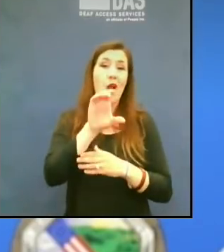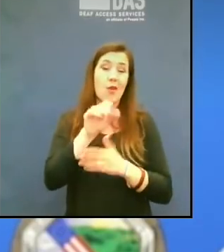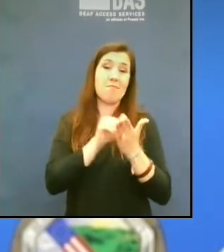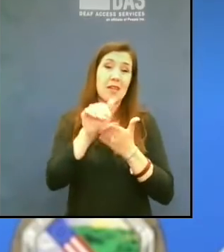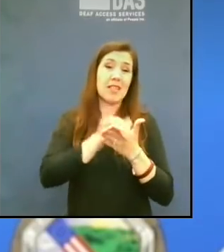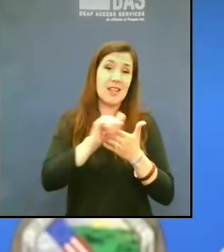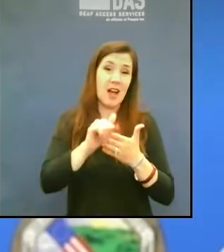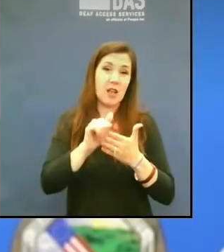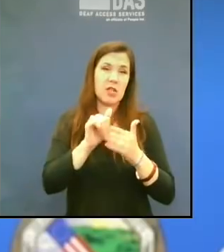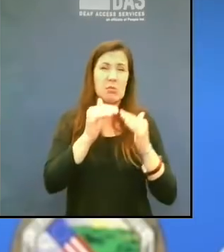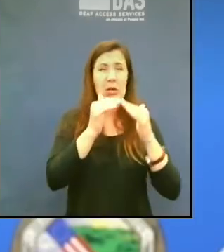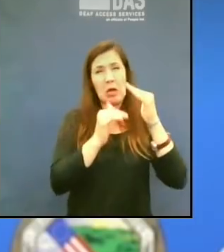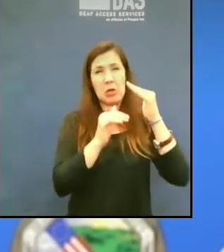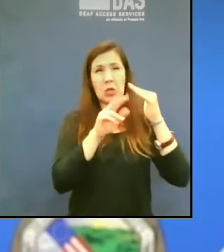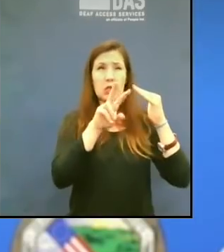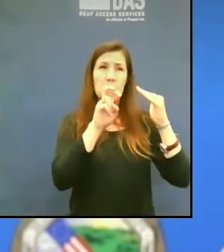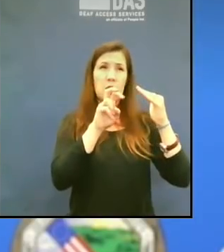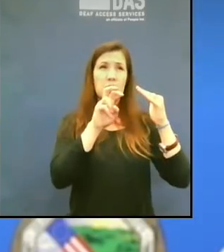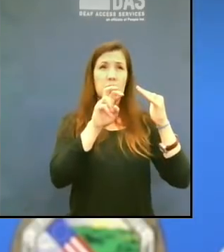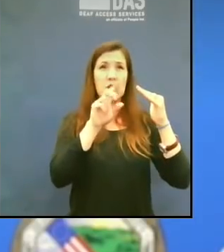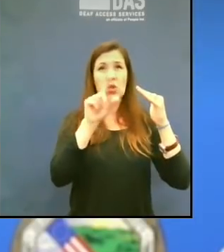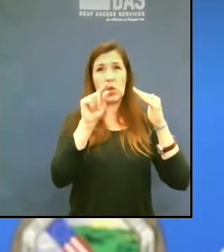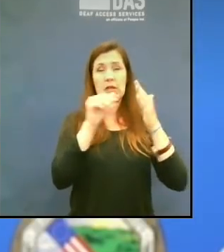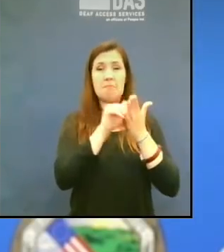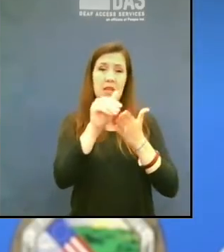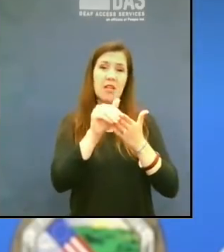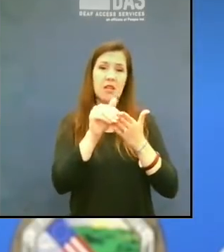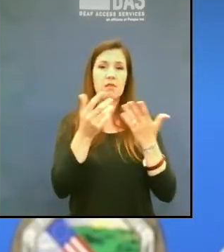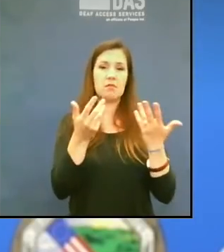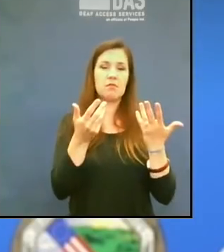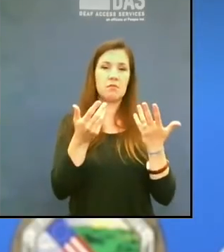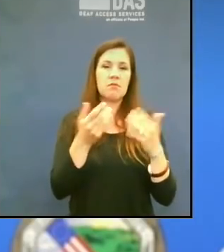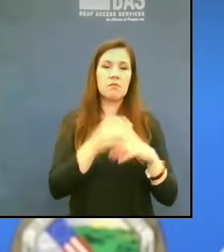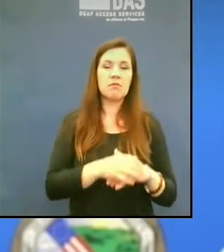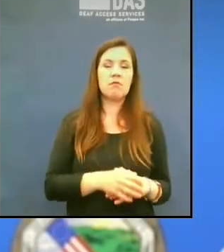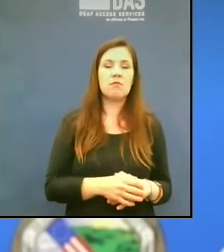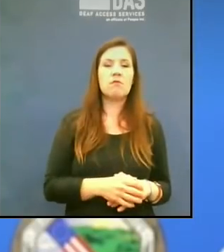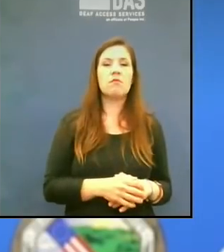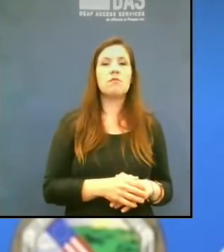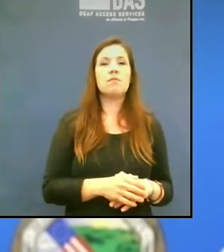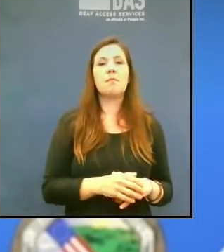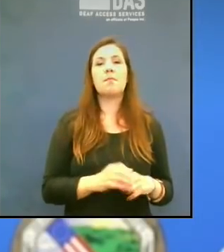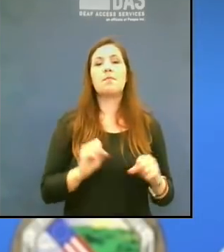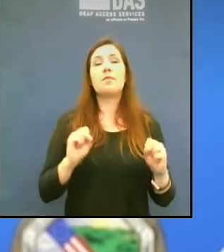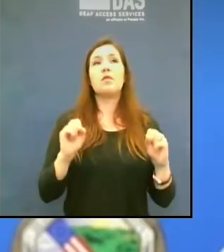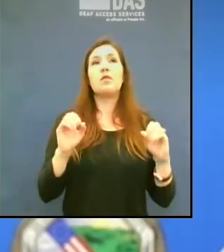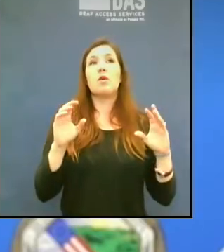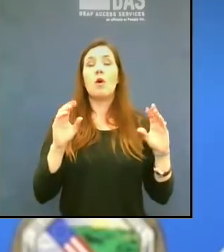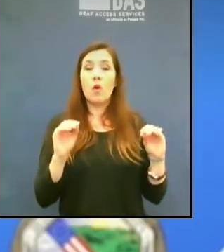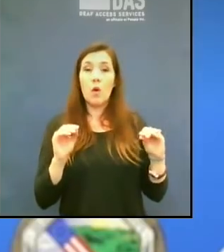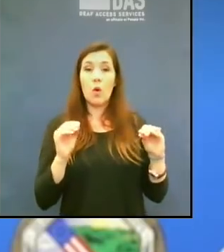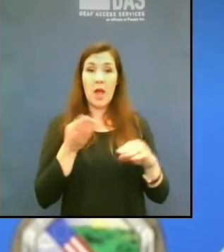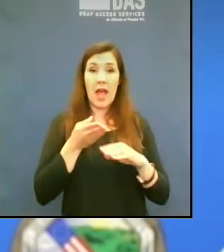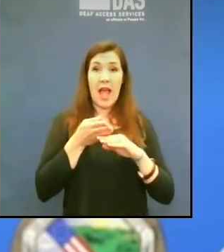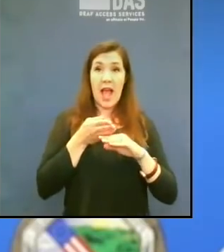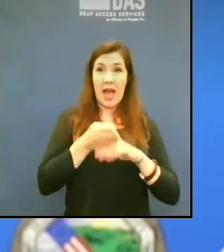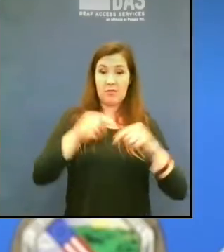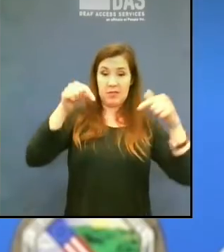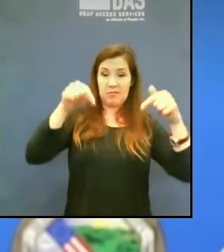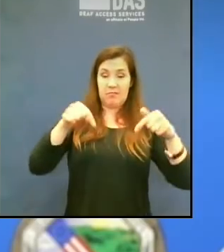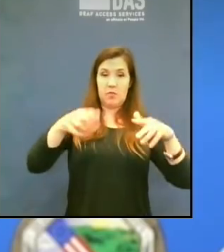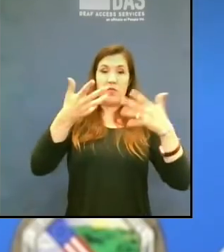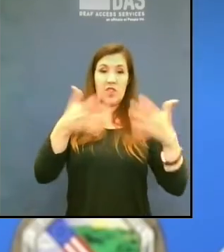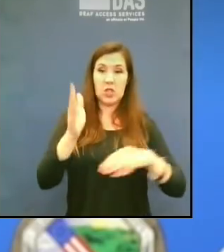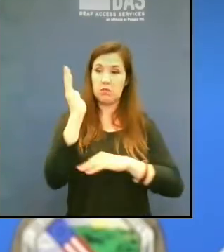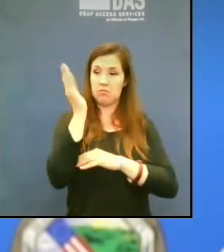than 220, actually less than 200 million, what we originally had talked about. So once I leave this phone call, or